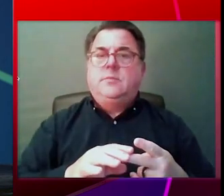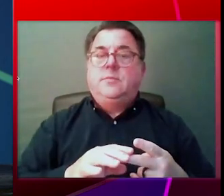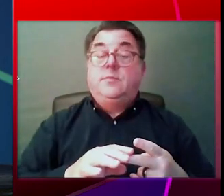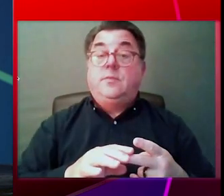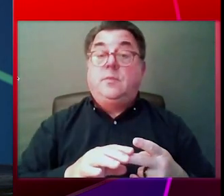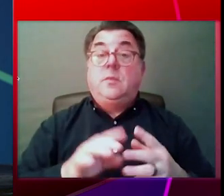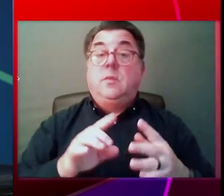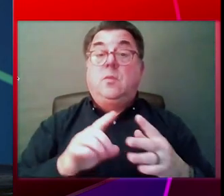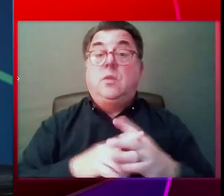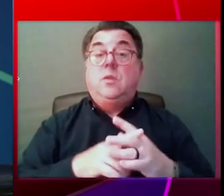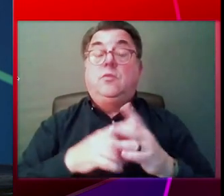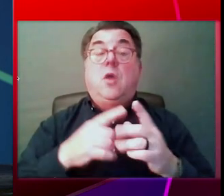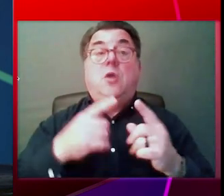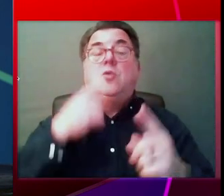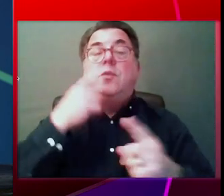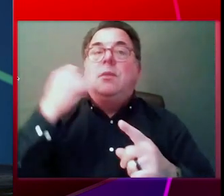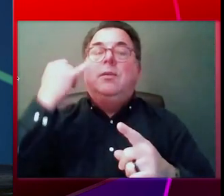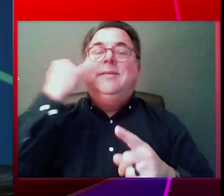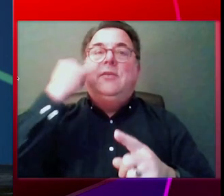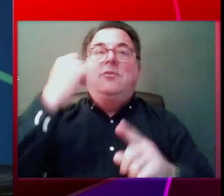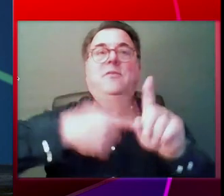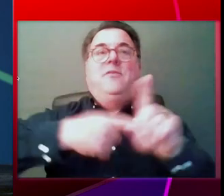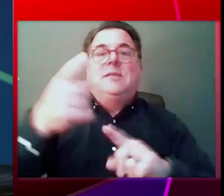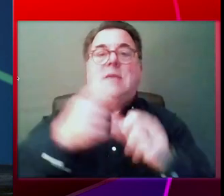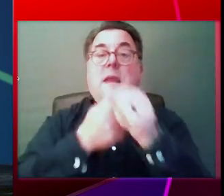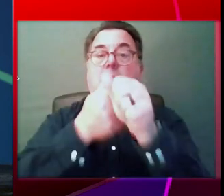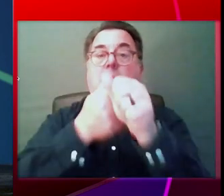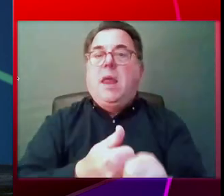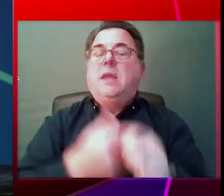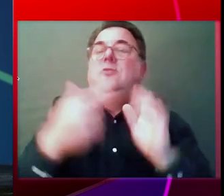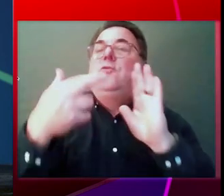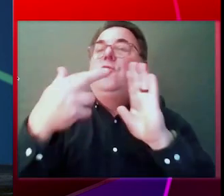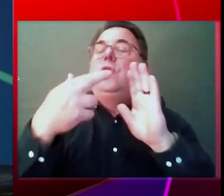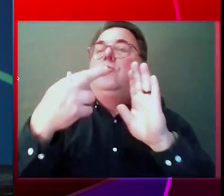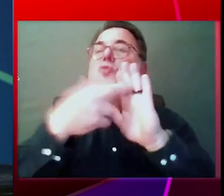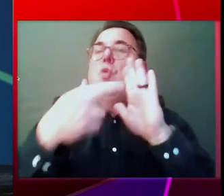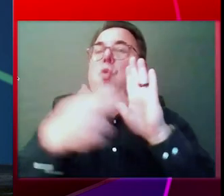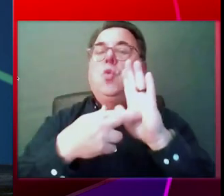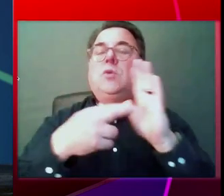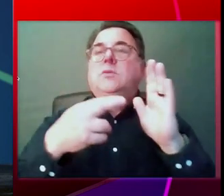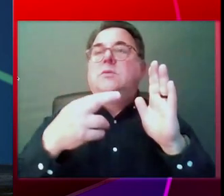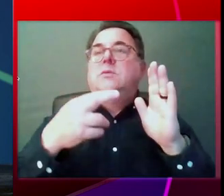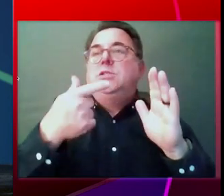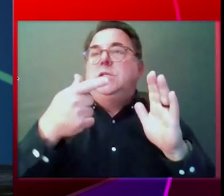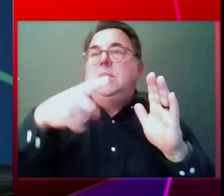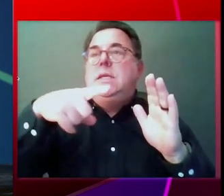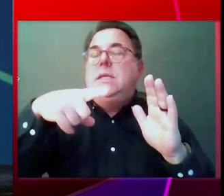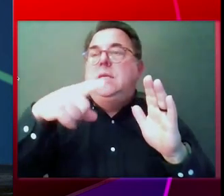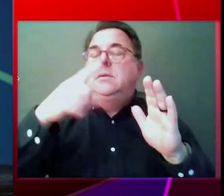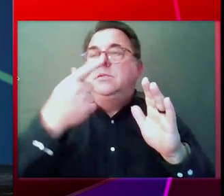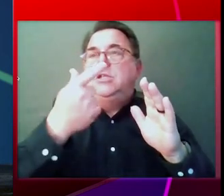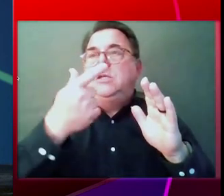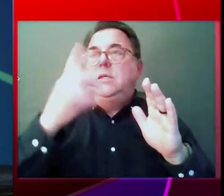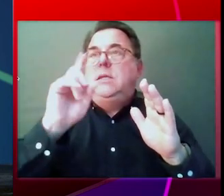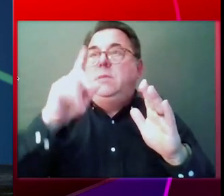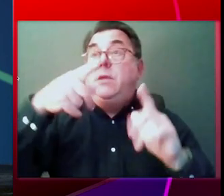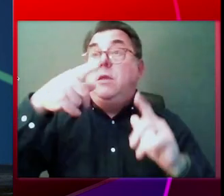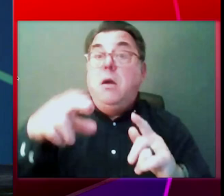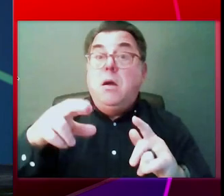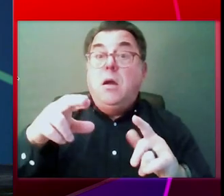like compliance, especially in regulated apps, things like SOC 2 compliance or if GDPR is a concern,